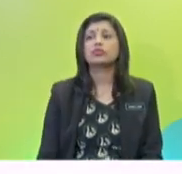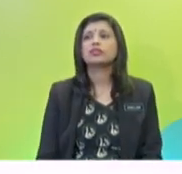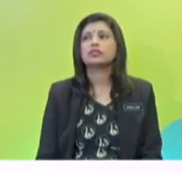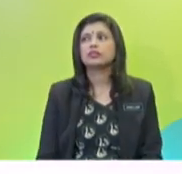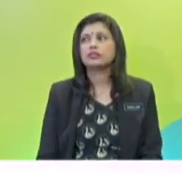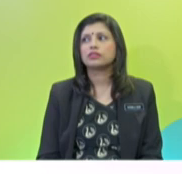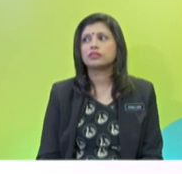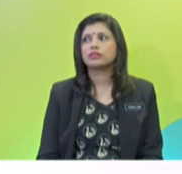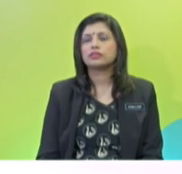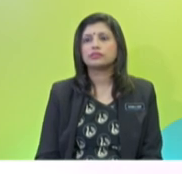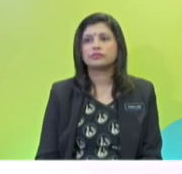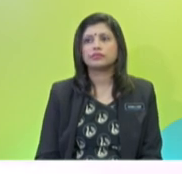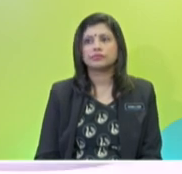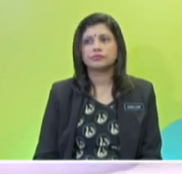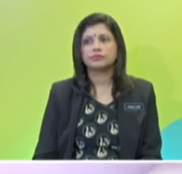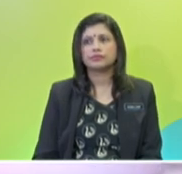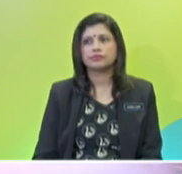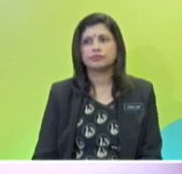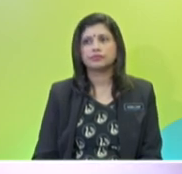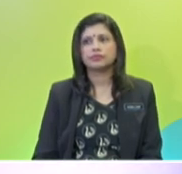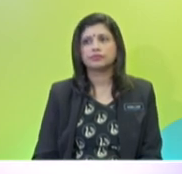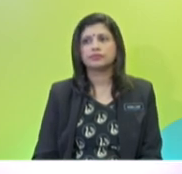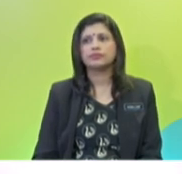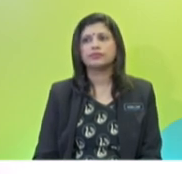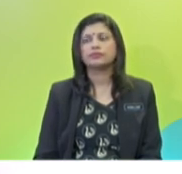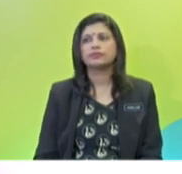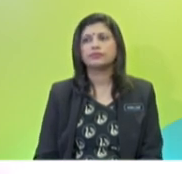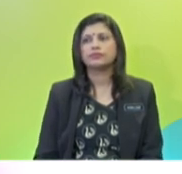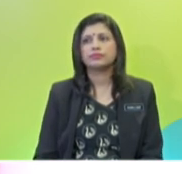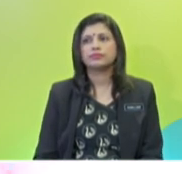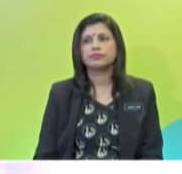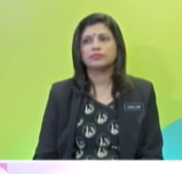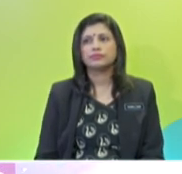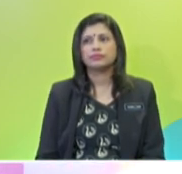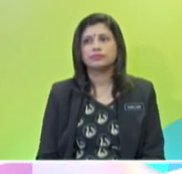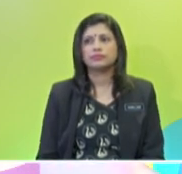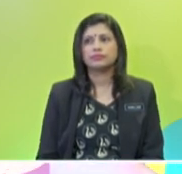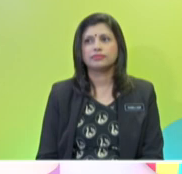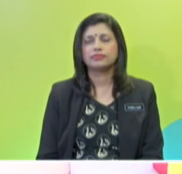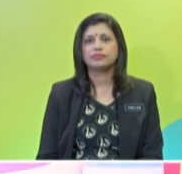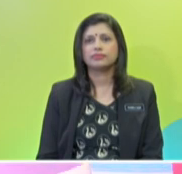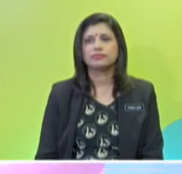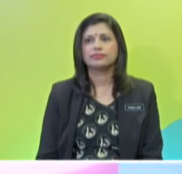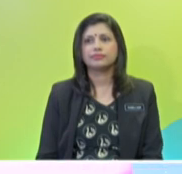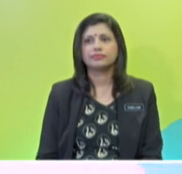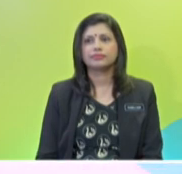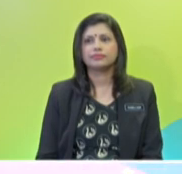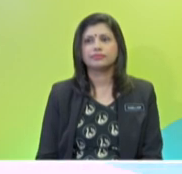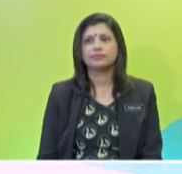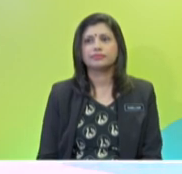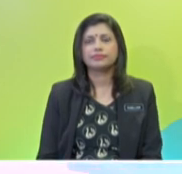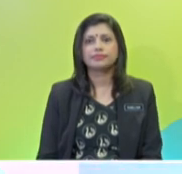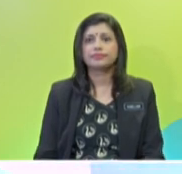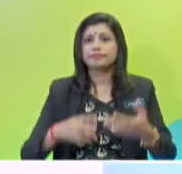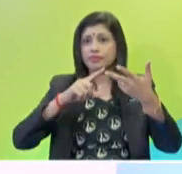Tempurung Kuala Penyu Sabah. Hi. Hi, Putri. Hi, Putri. Hi. Now, let's welcome our third